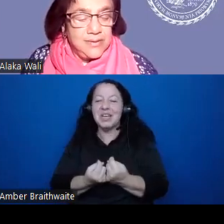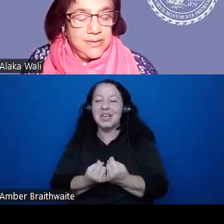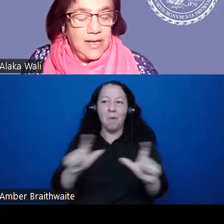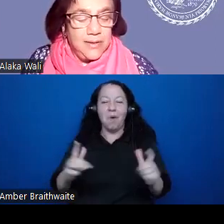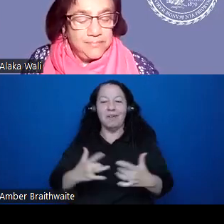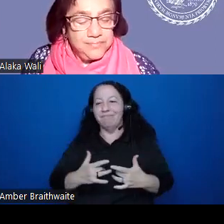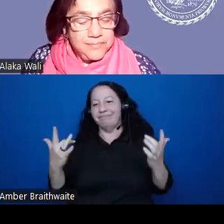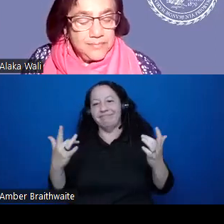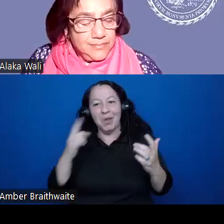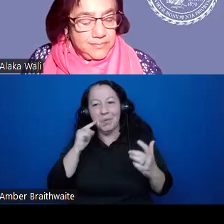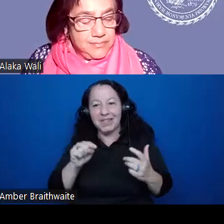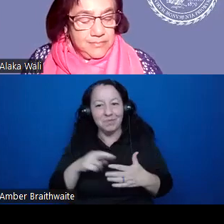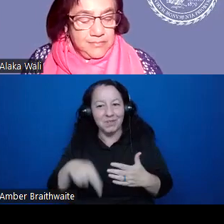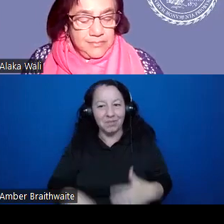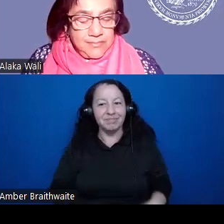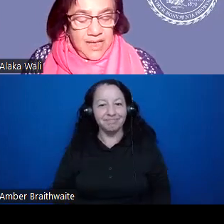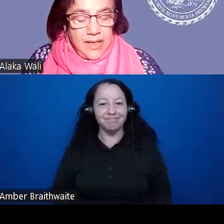result.